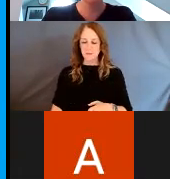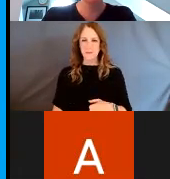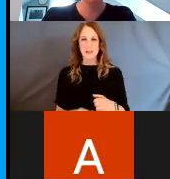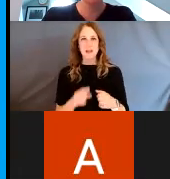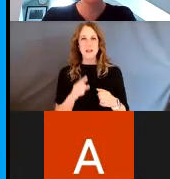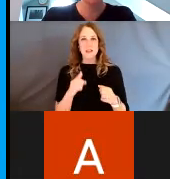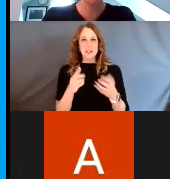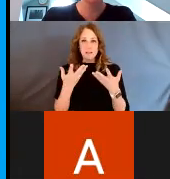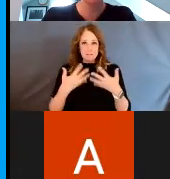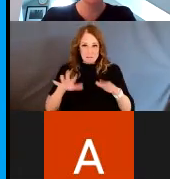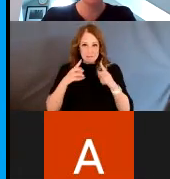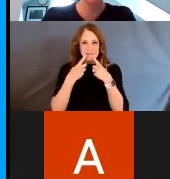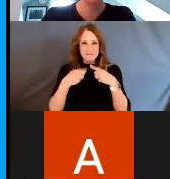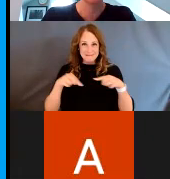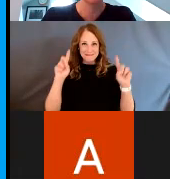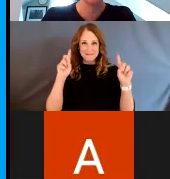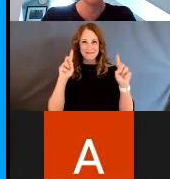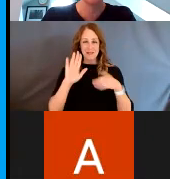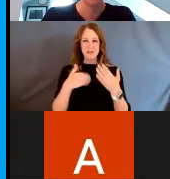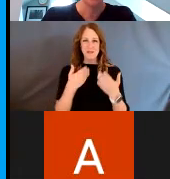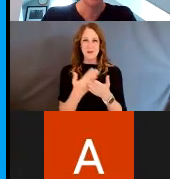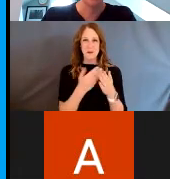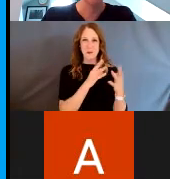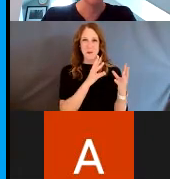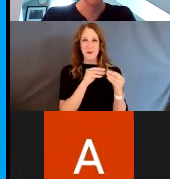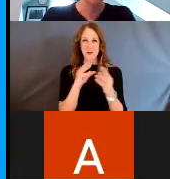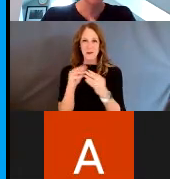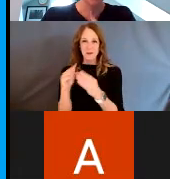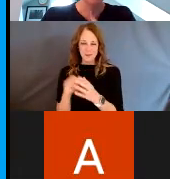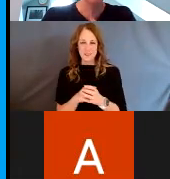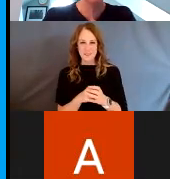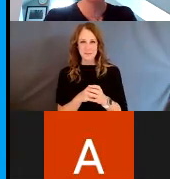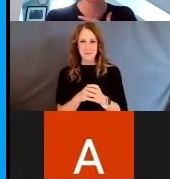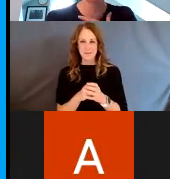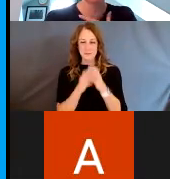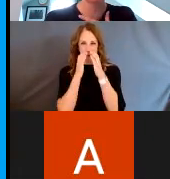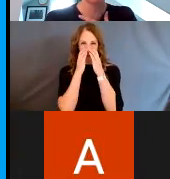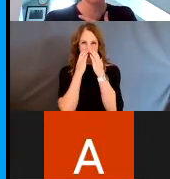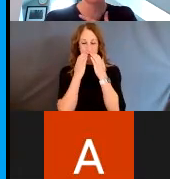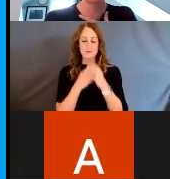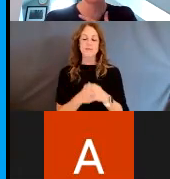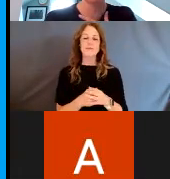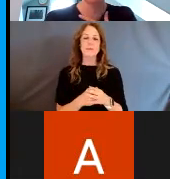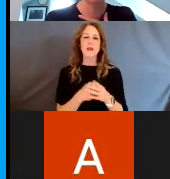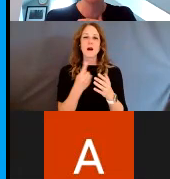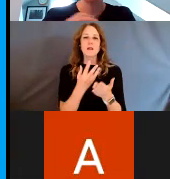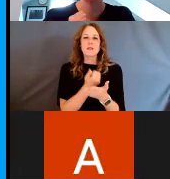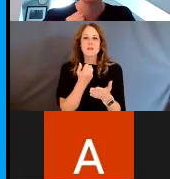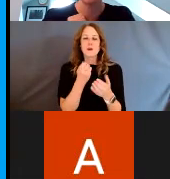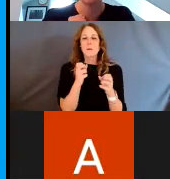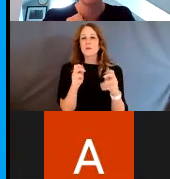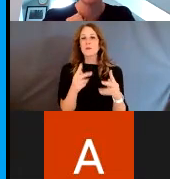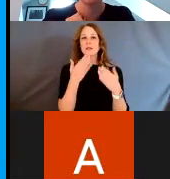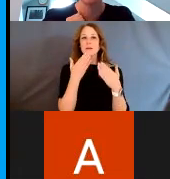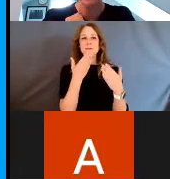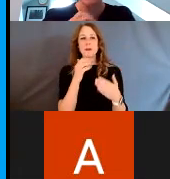it through the live webinars. I also always like to take this opportunity to thank